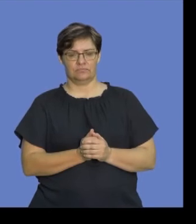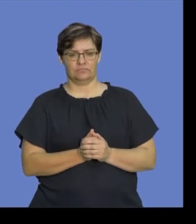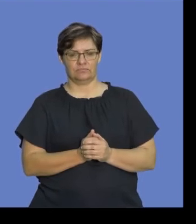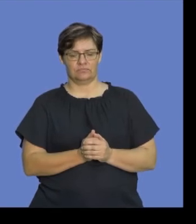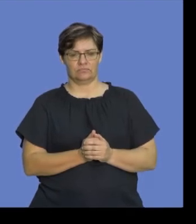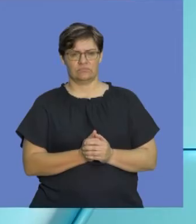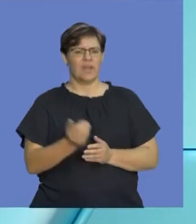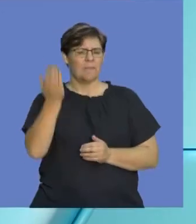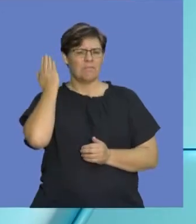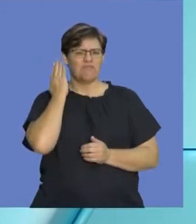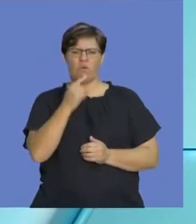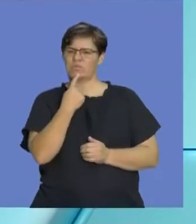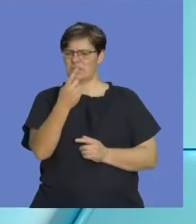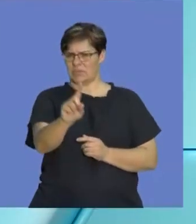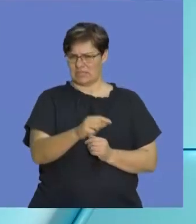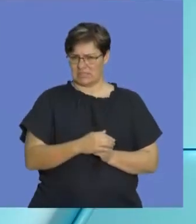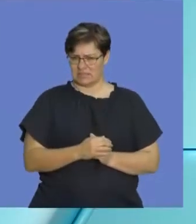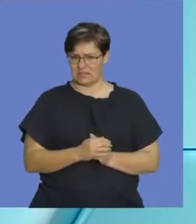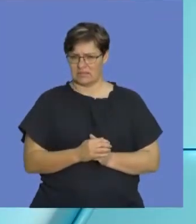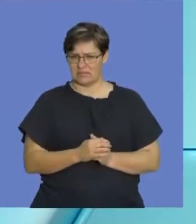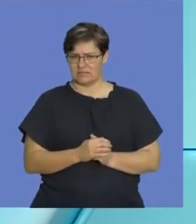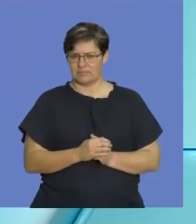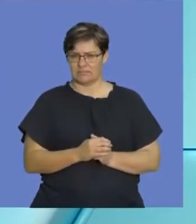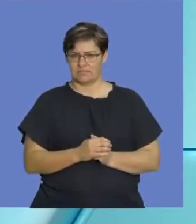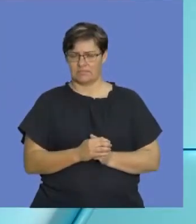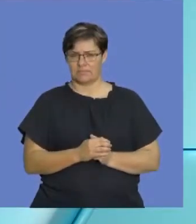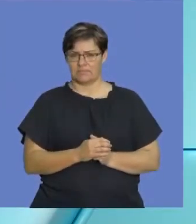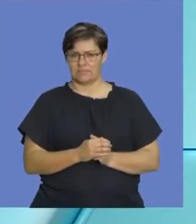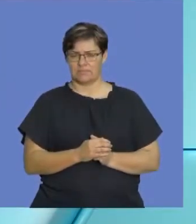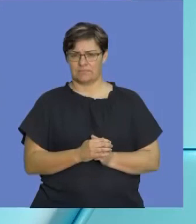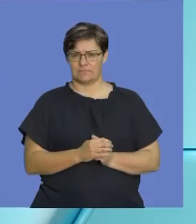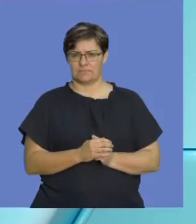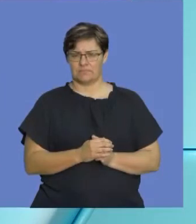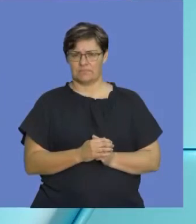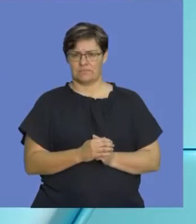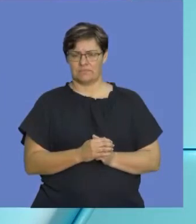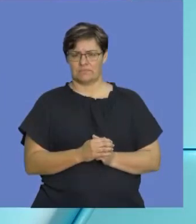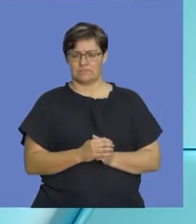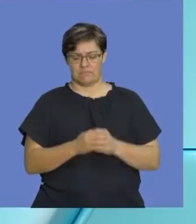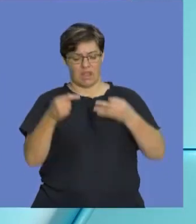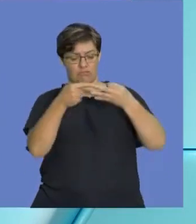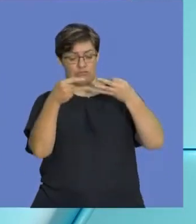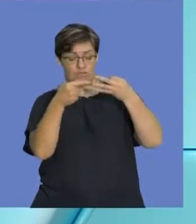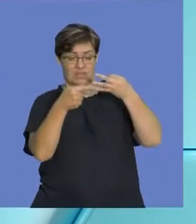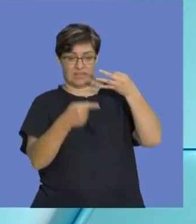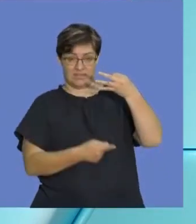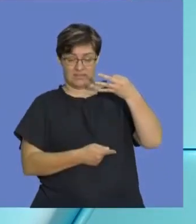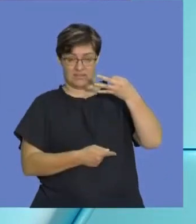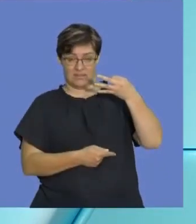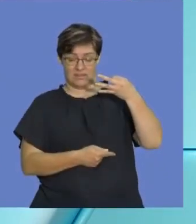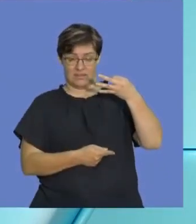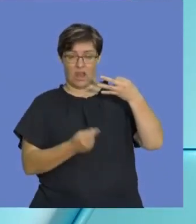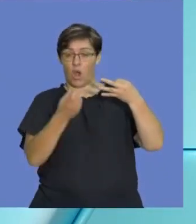What did we allude to earlier on? We said that 3 cost